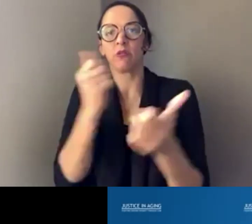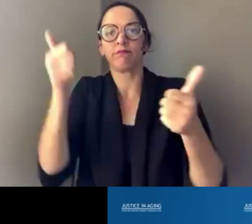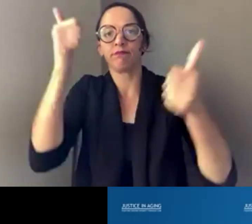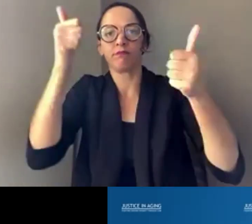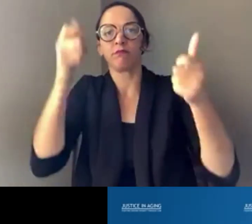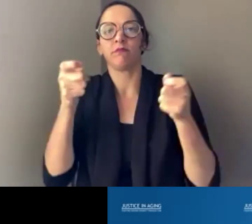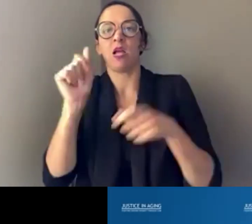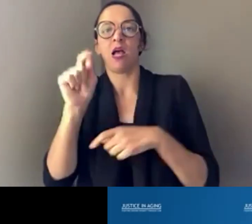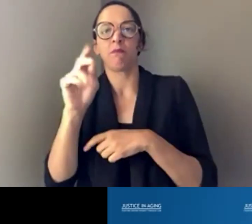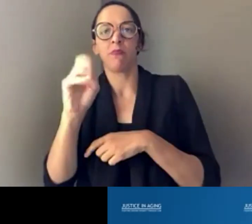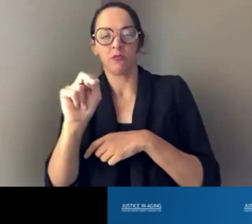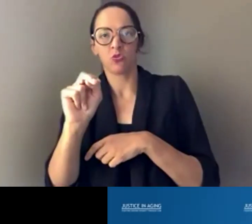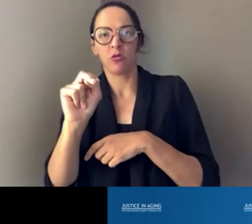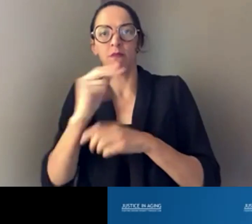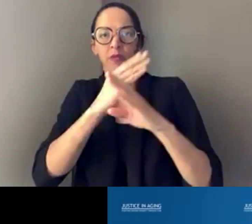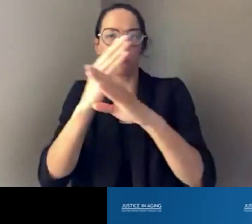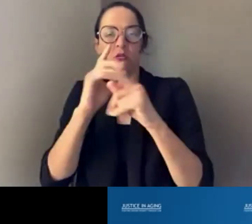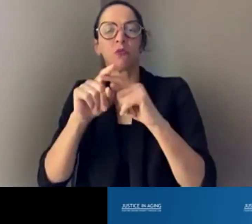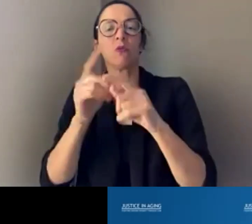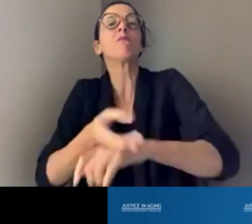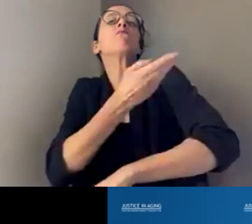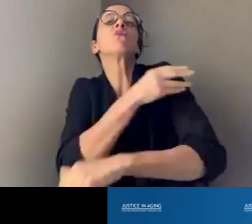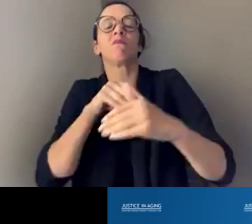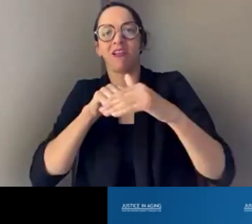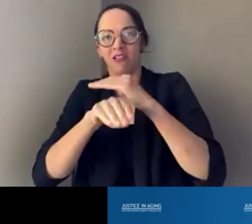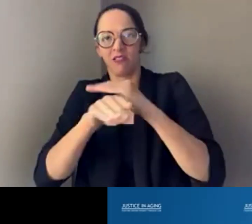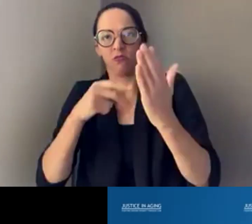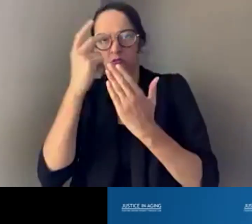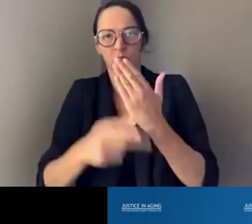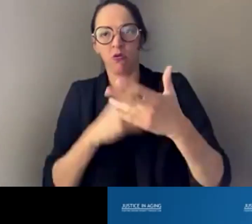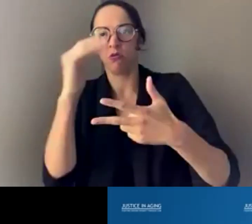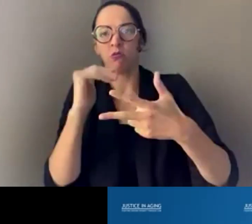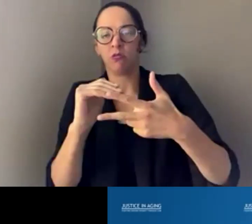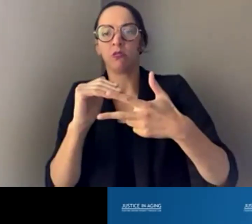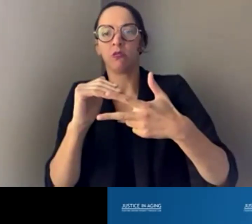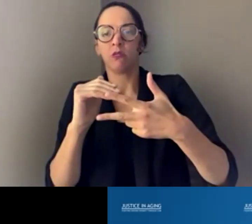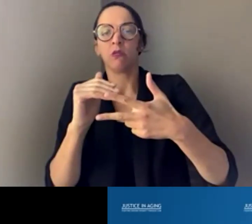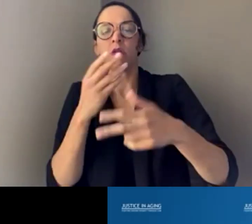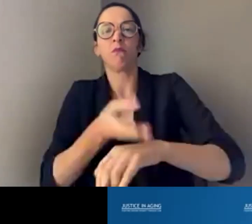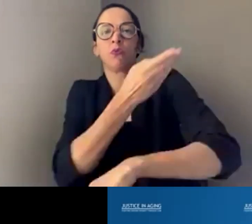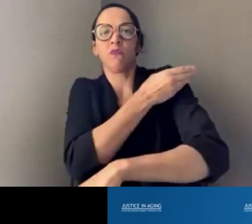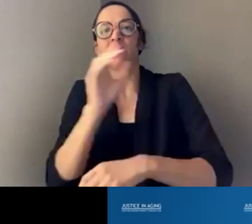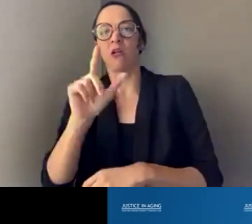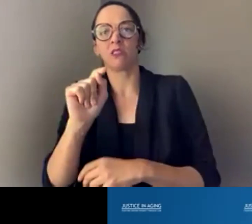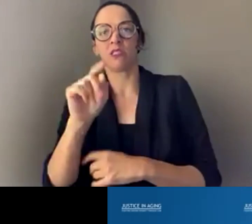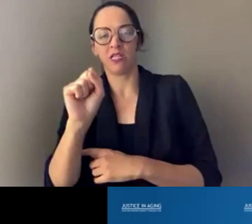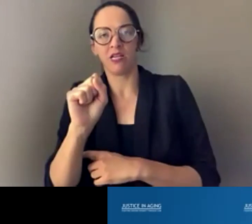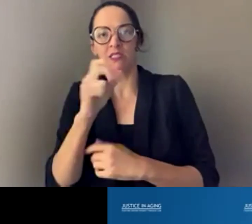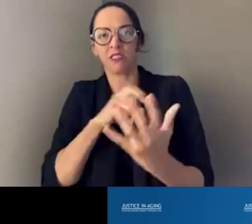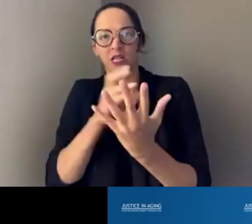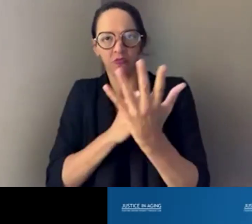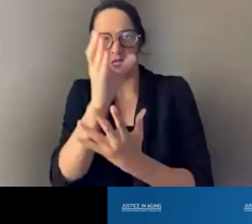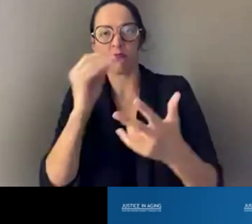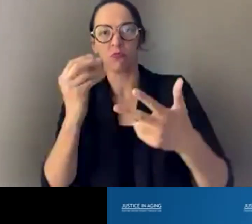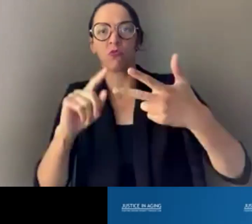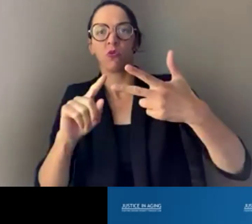HCBS. Number 2 is improving LTSS navigation, and number 3 is improving quality metrics.